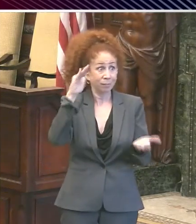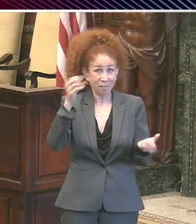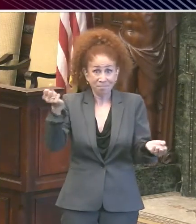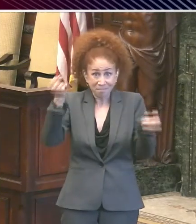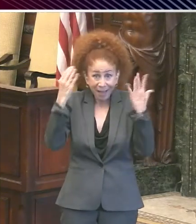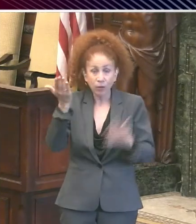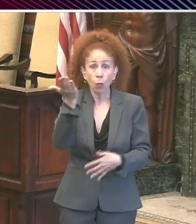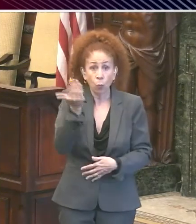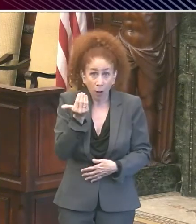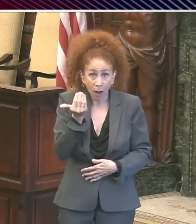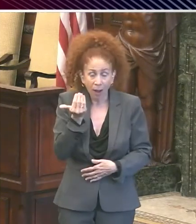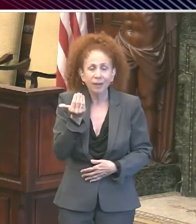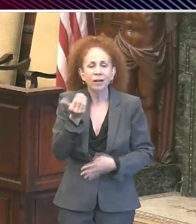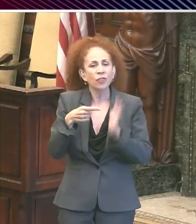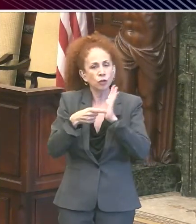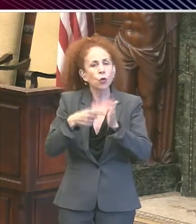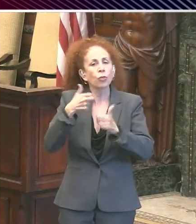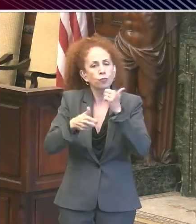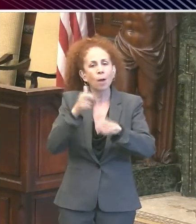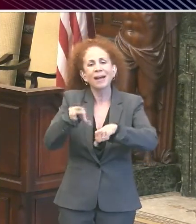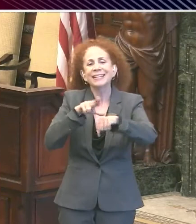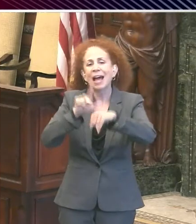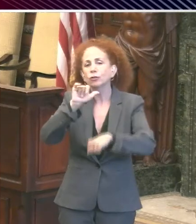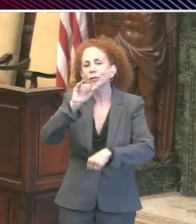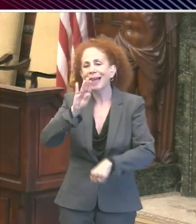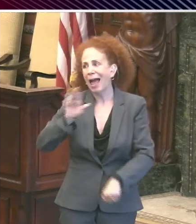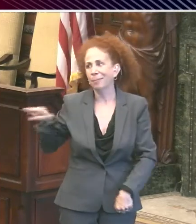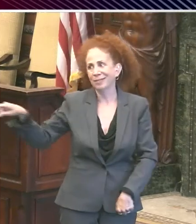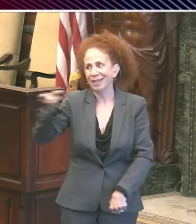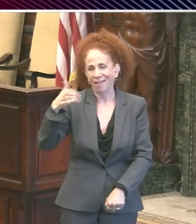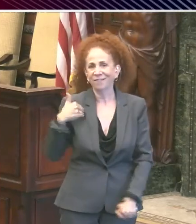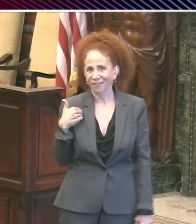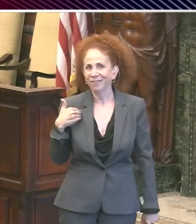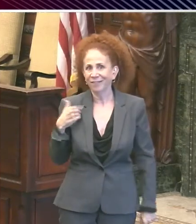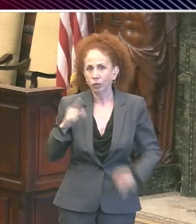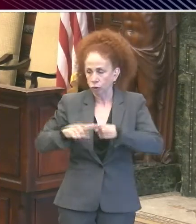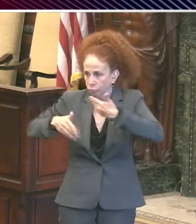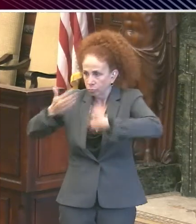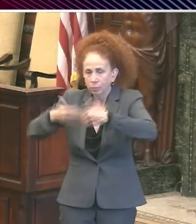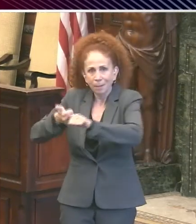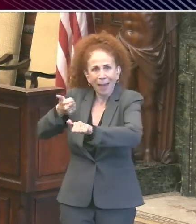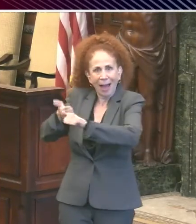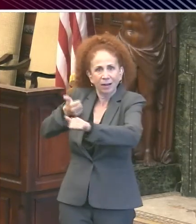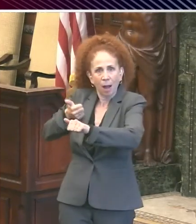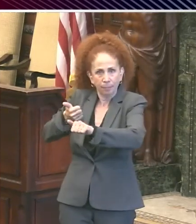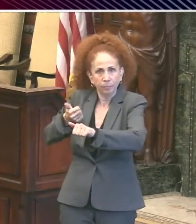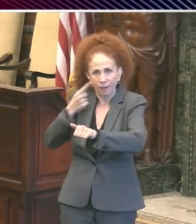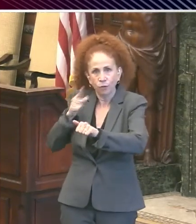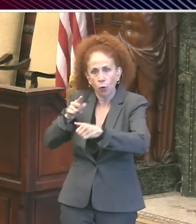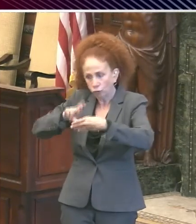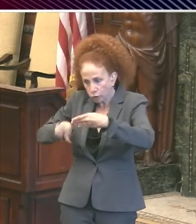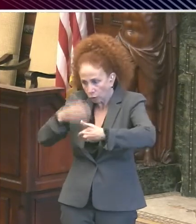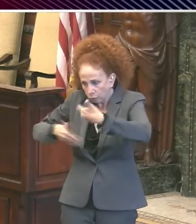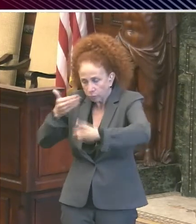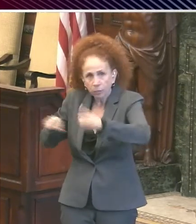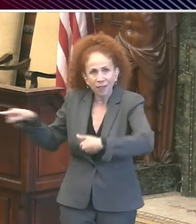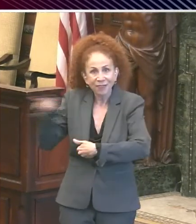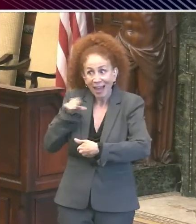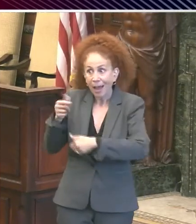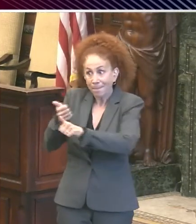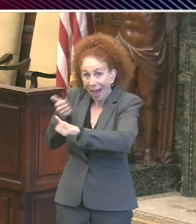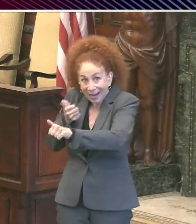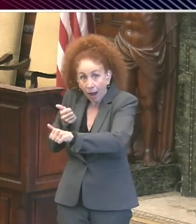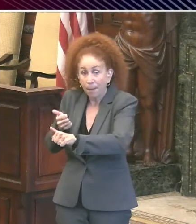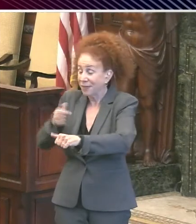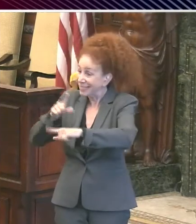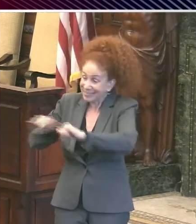is reflective of the problems that these national laboratories have in being backlogged and doing their tests. And so they get backlogged and then they